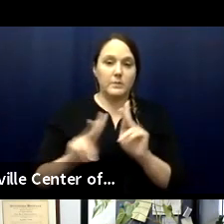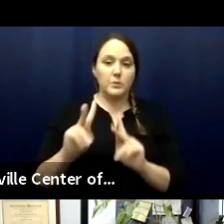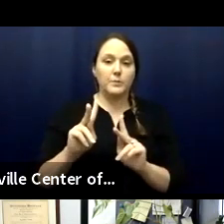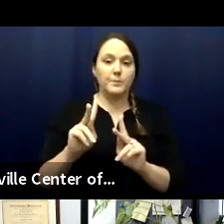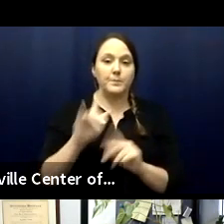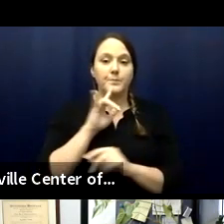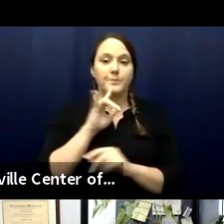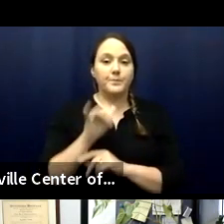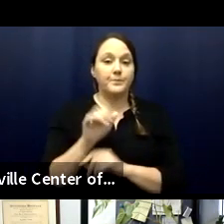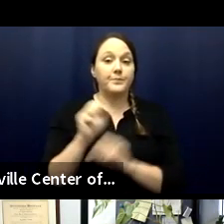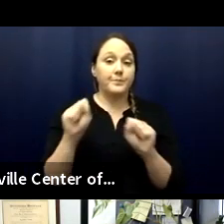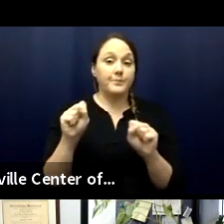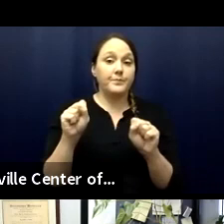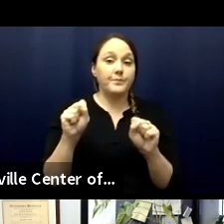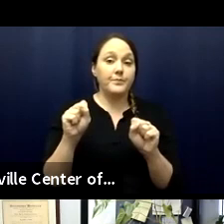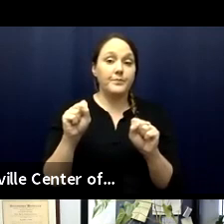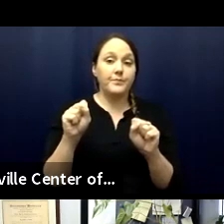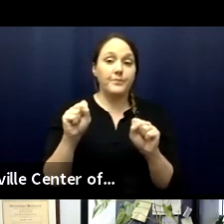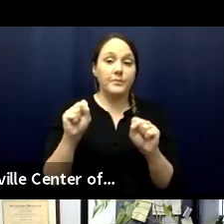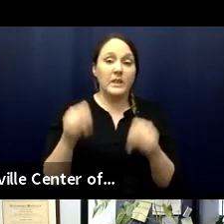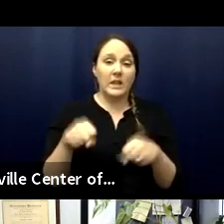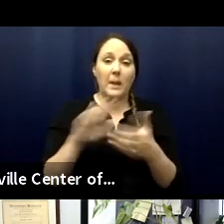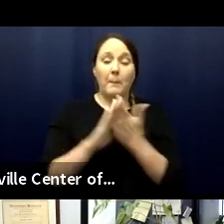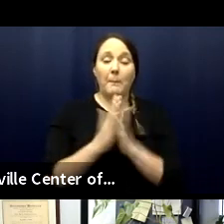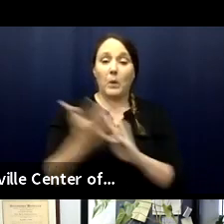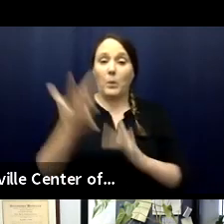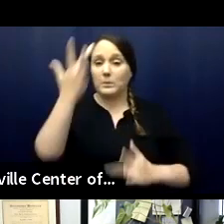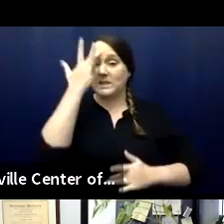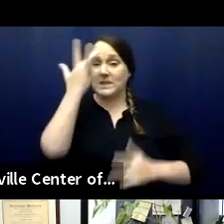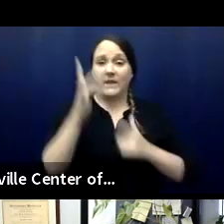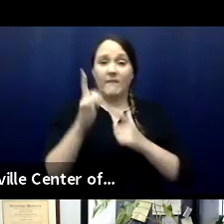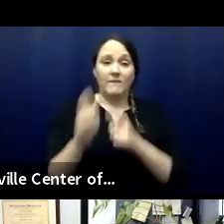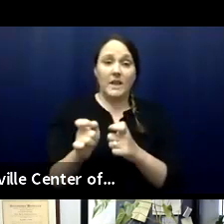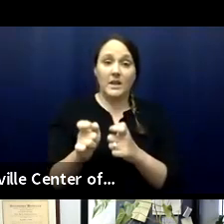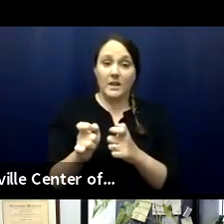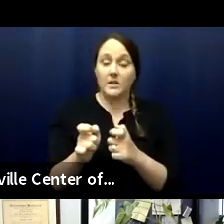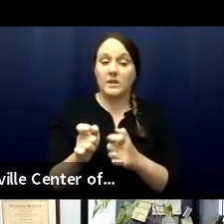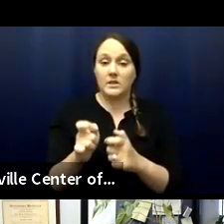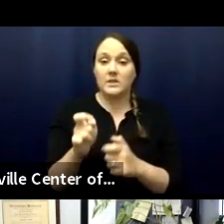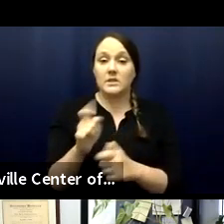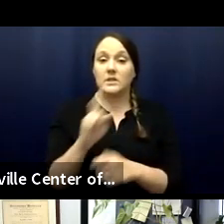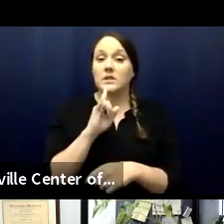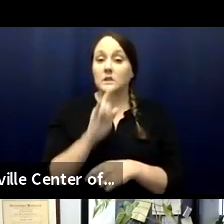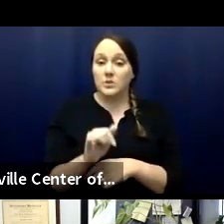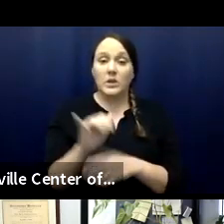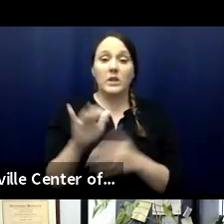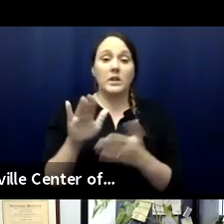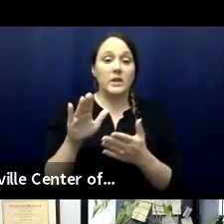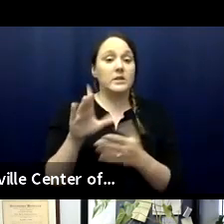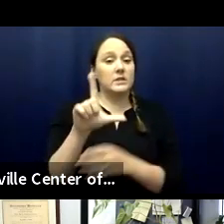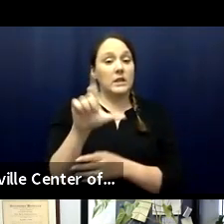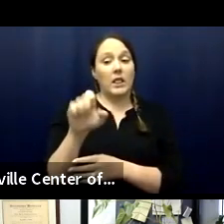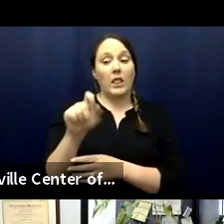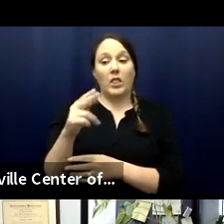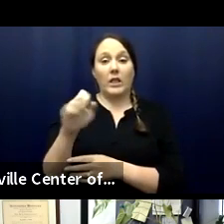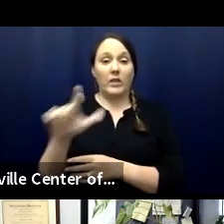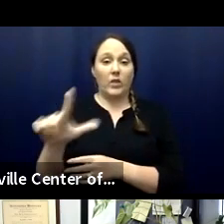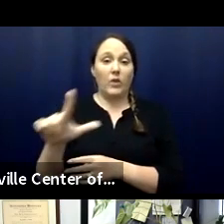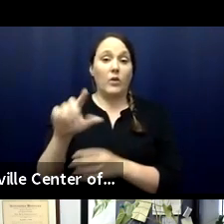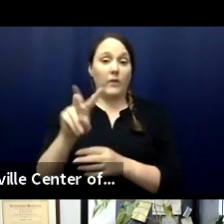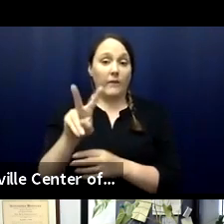really can get sick rather quickly. So it is a rather lethal virus that can cause some